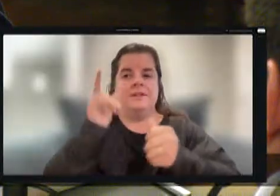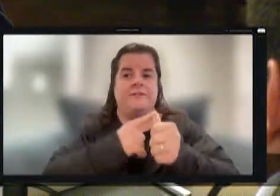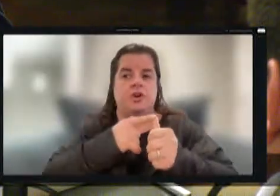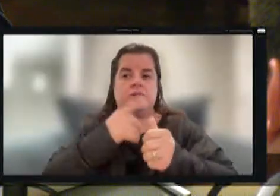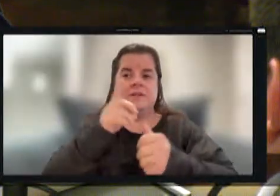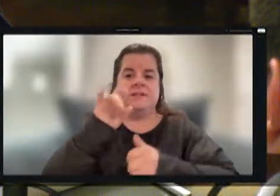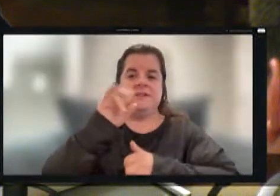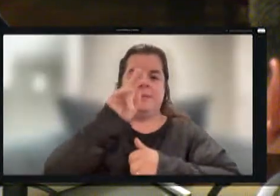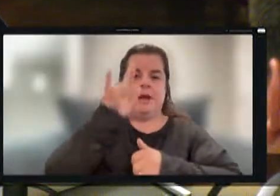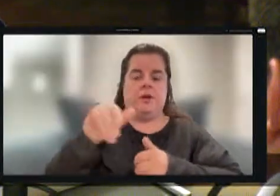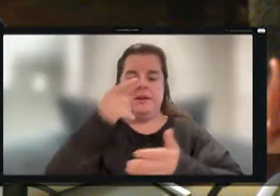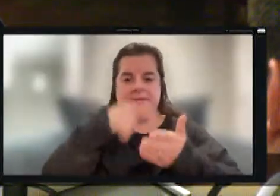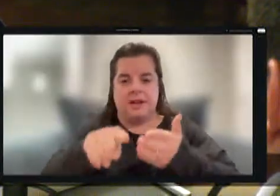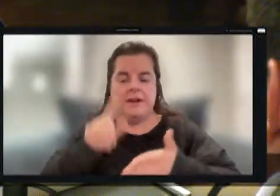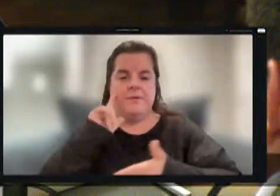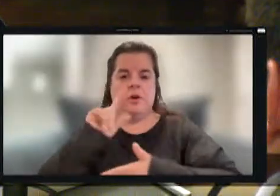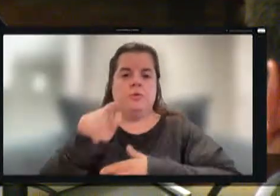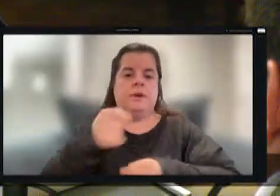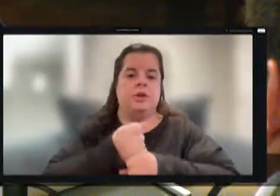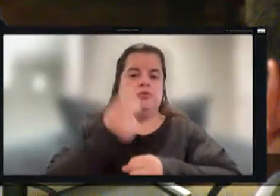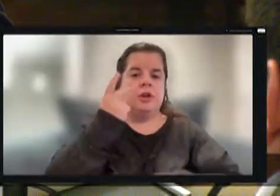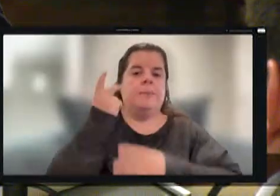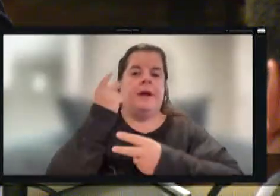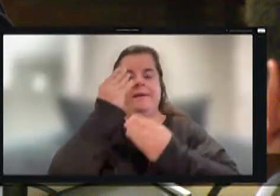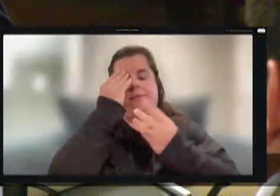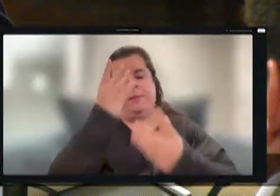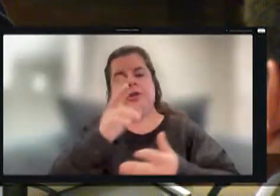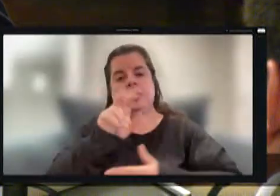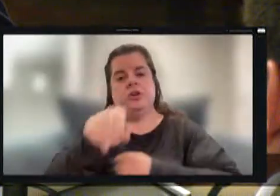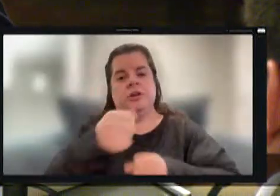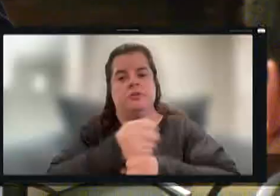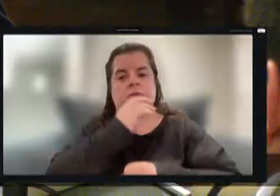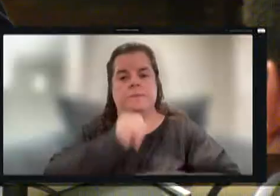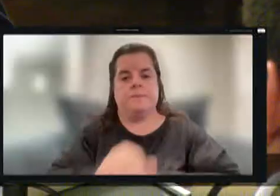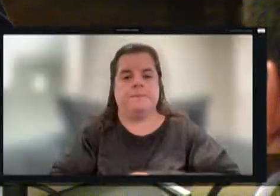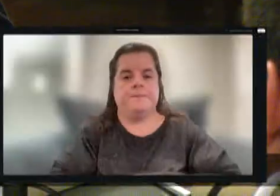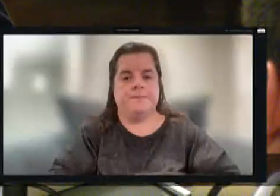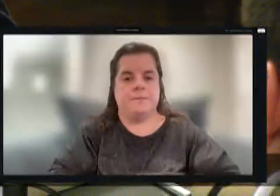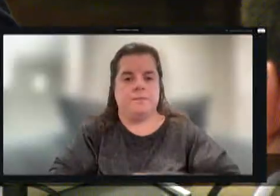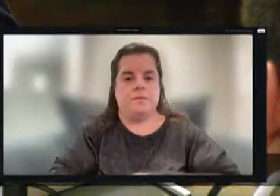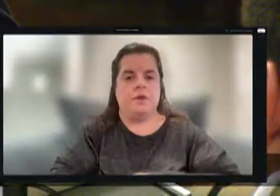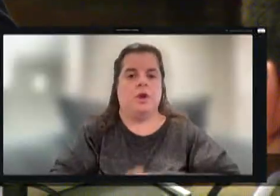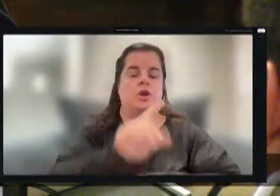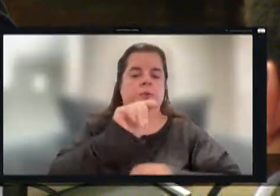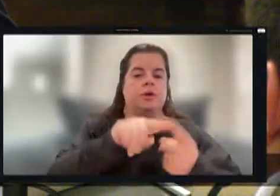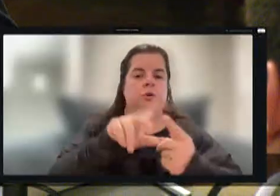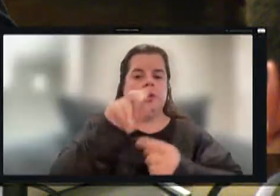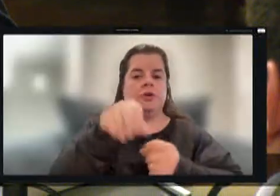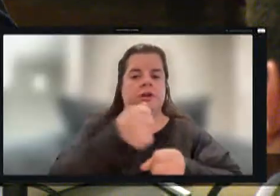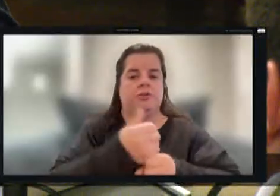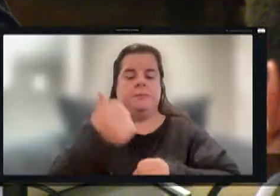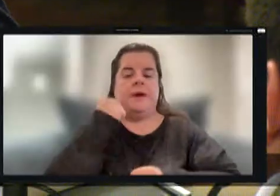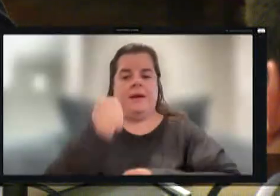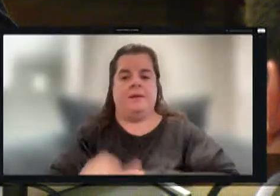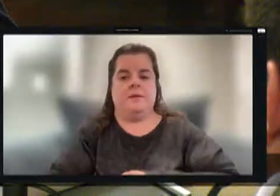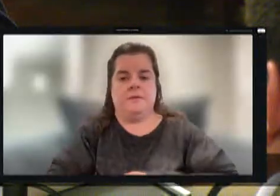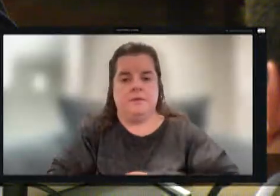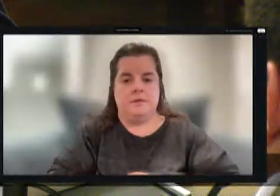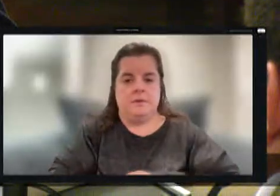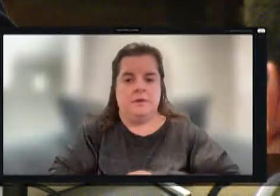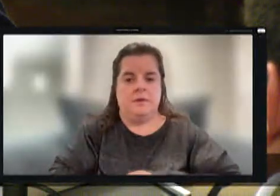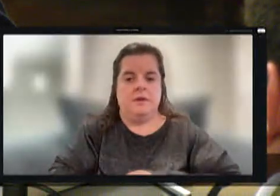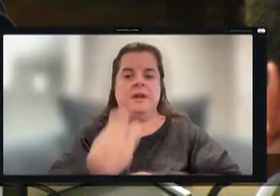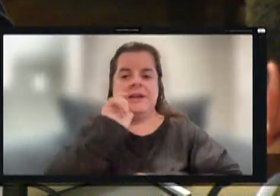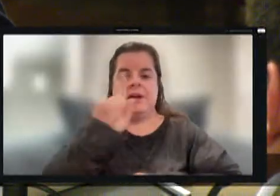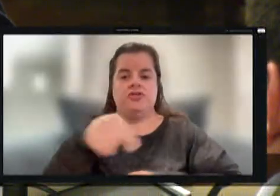looking back on data that is about 30 years old. So think about saying we're anywhere from 20 to 30 years behind. That is not just the city of Pittsburgh, that is all of us